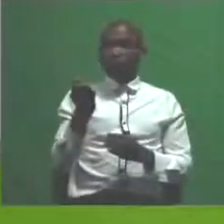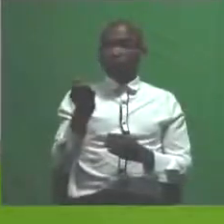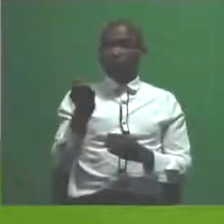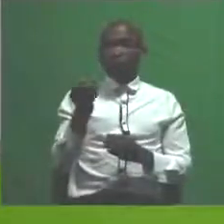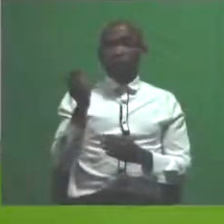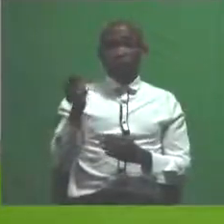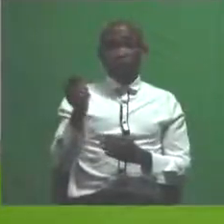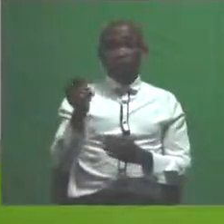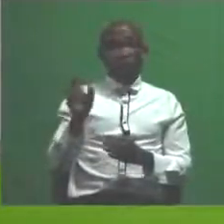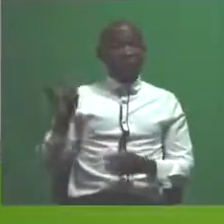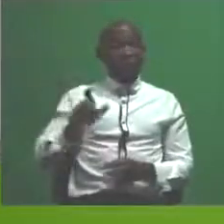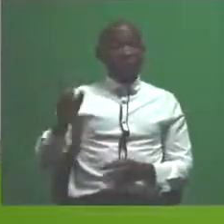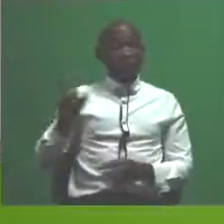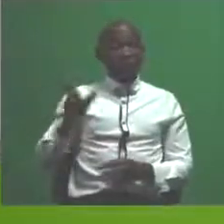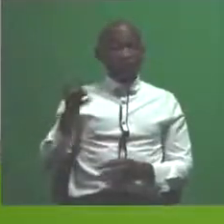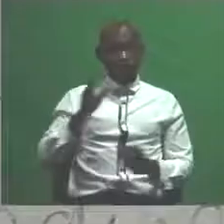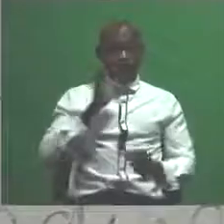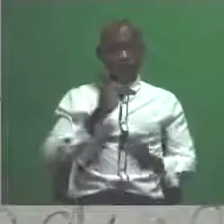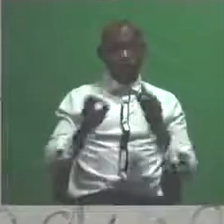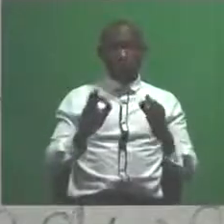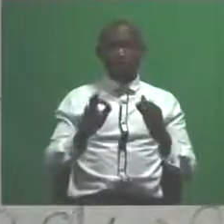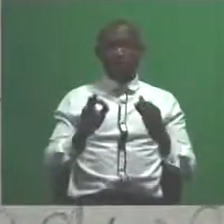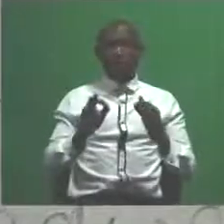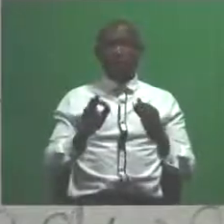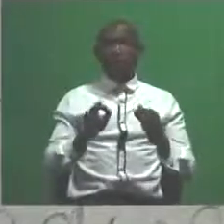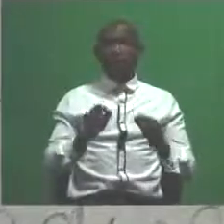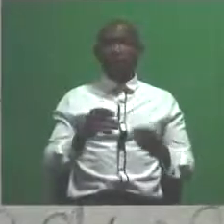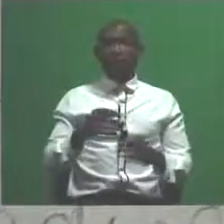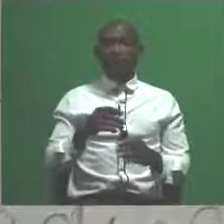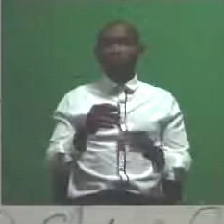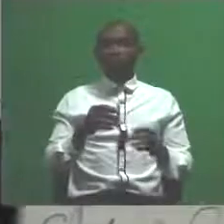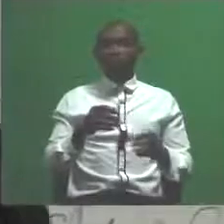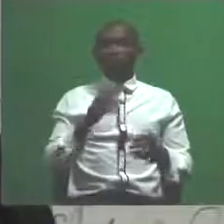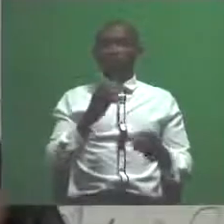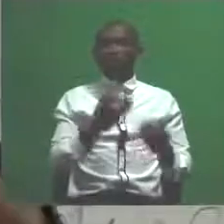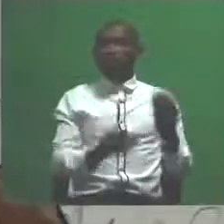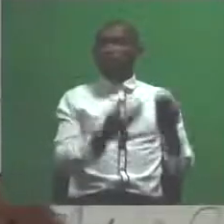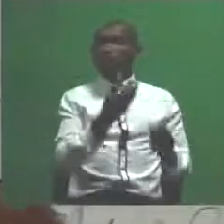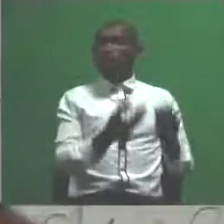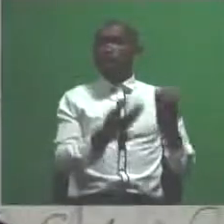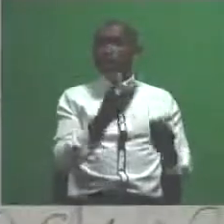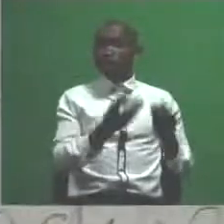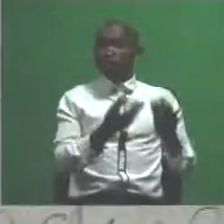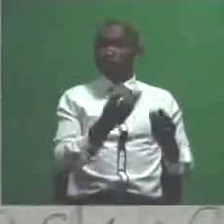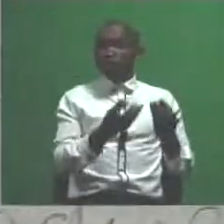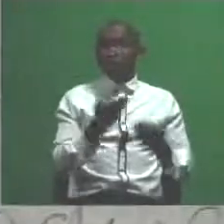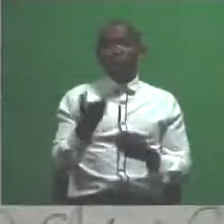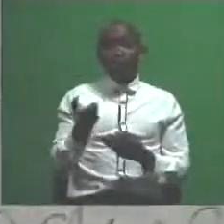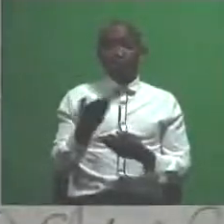these matches, you feel what? You feel heat around this.